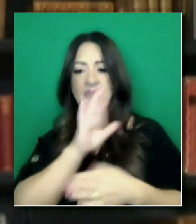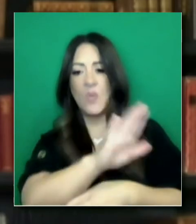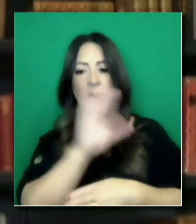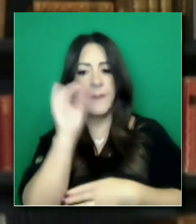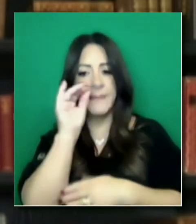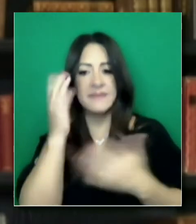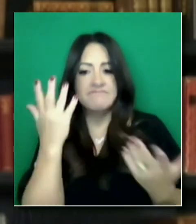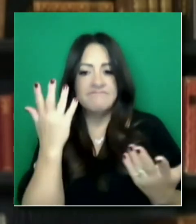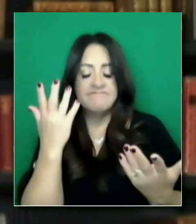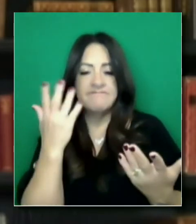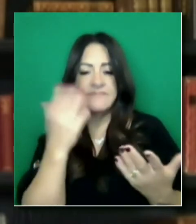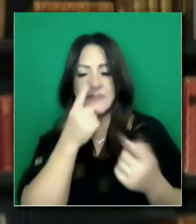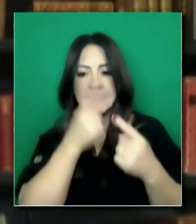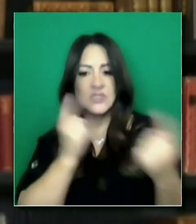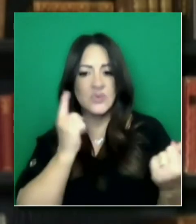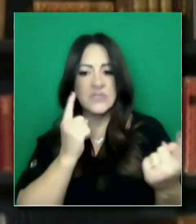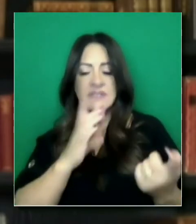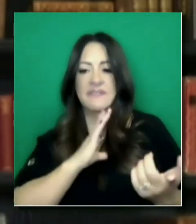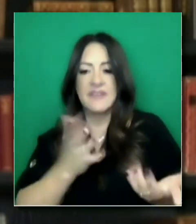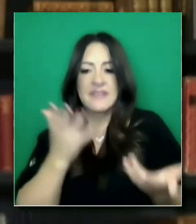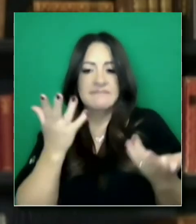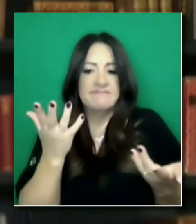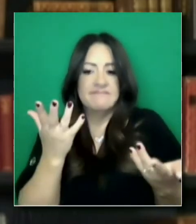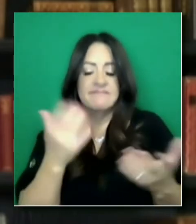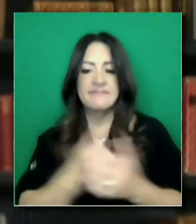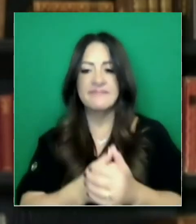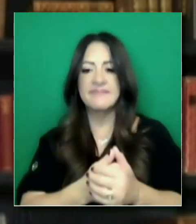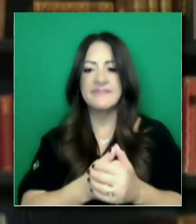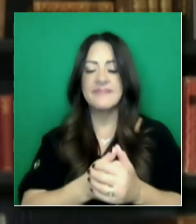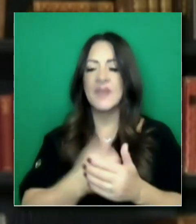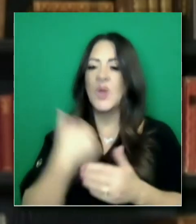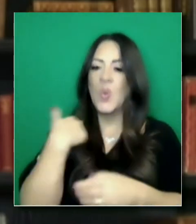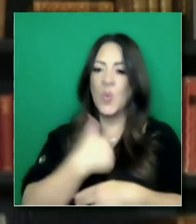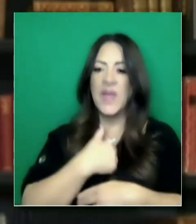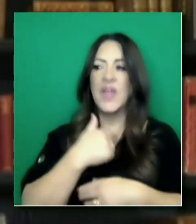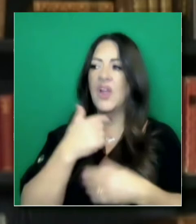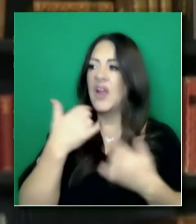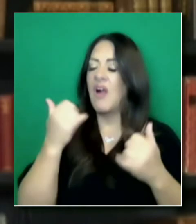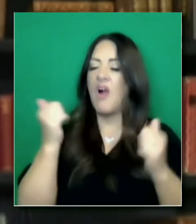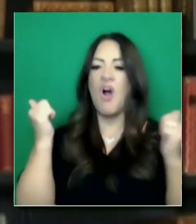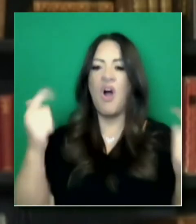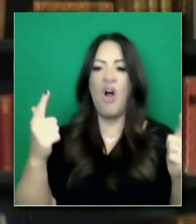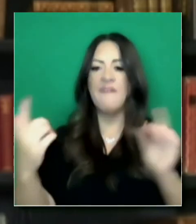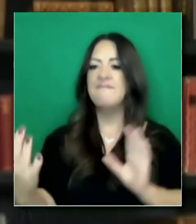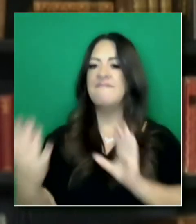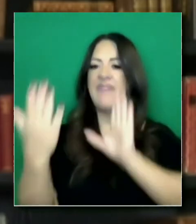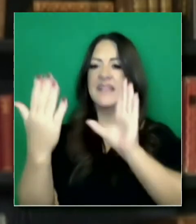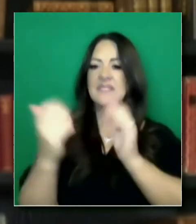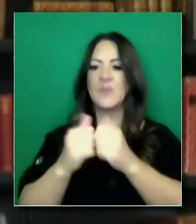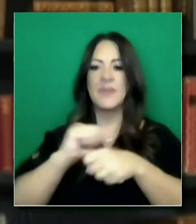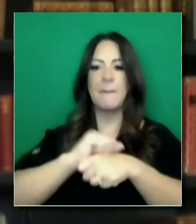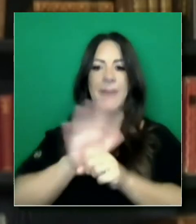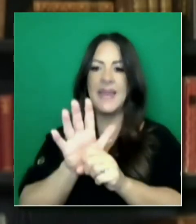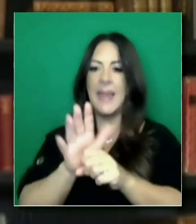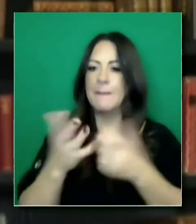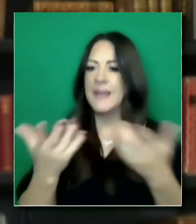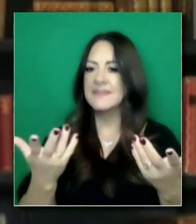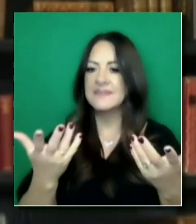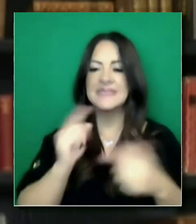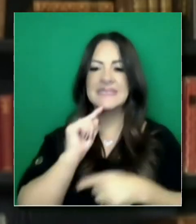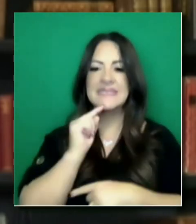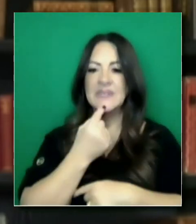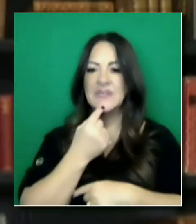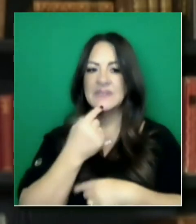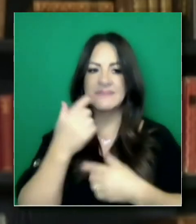just want to be disagreeable. Bottom line is, we're in the midst of a pandemic. I don't know what more evidence you need, particularly as highlighted